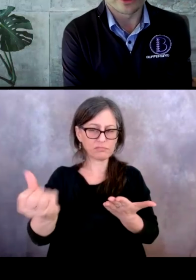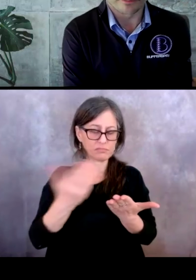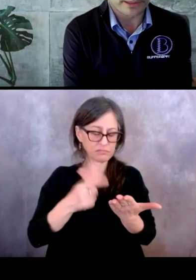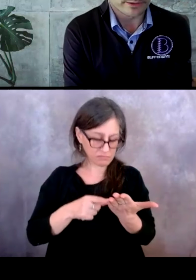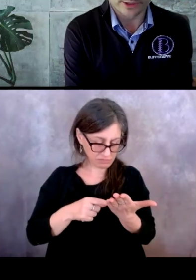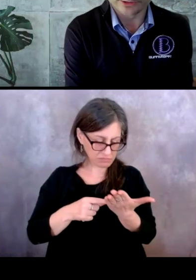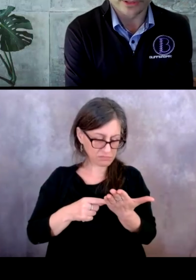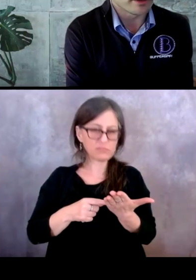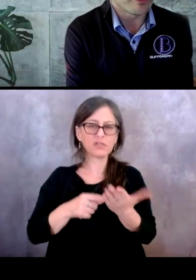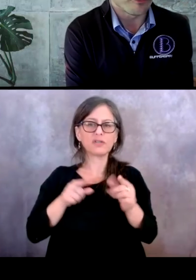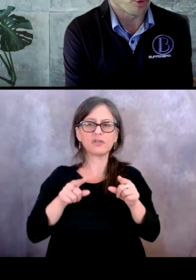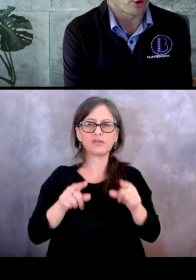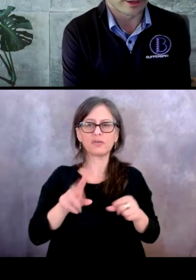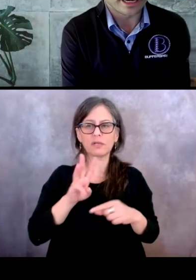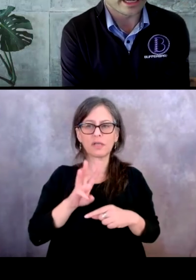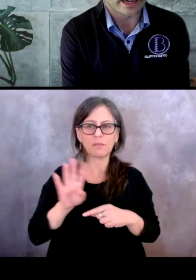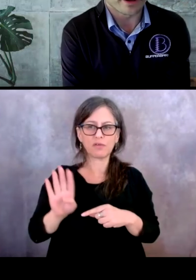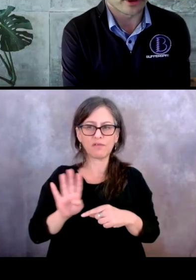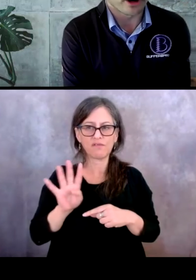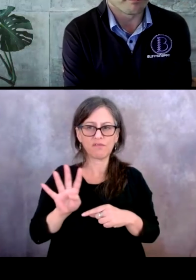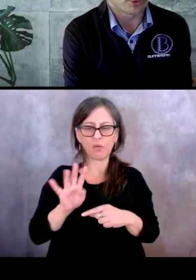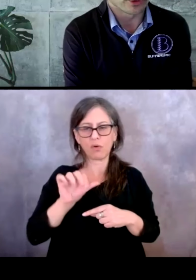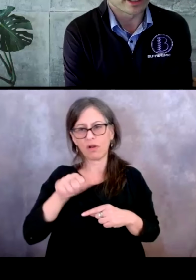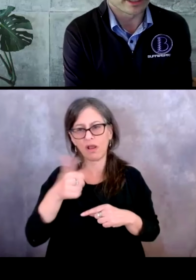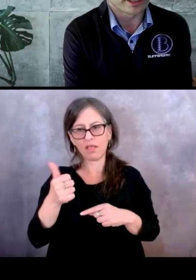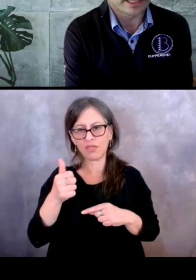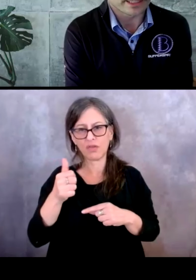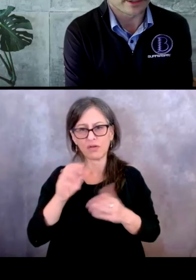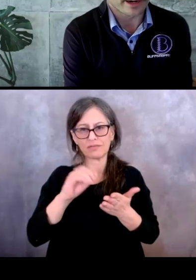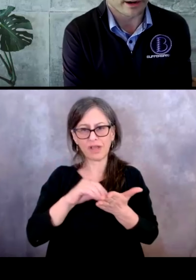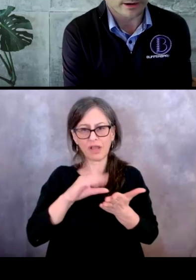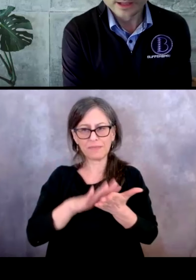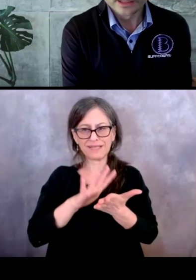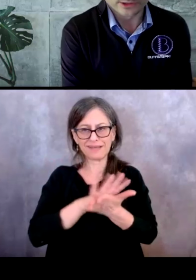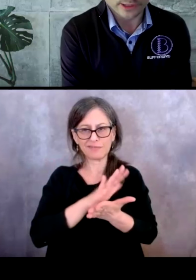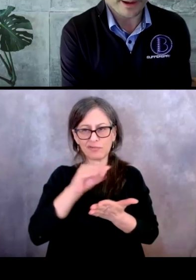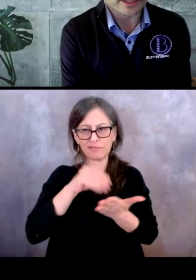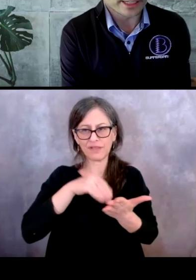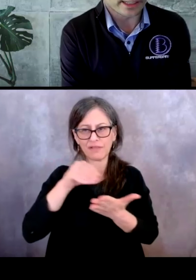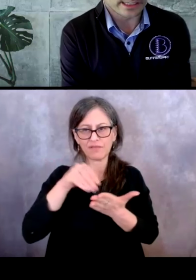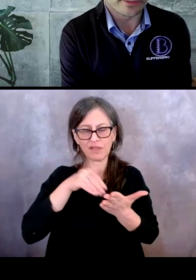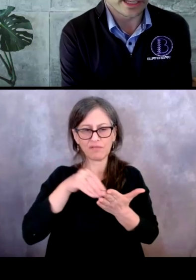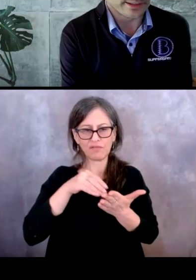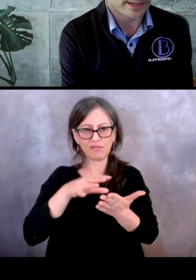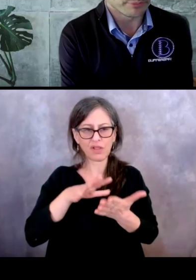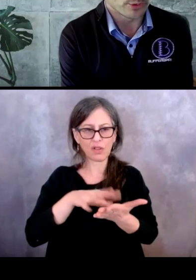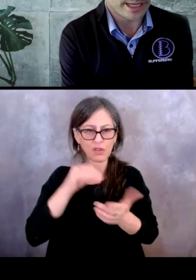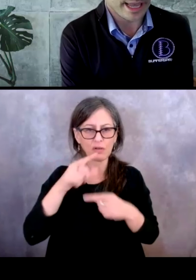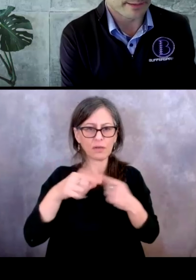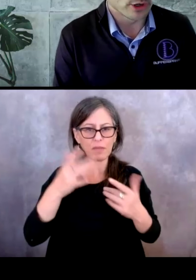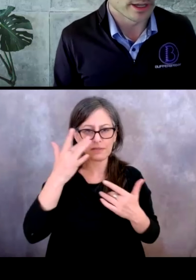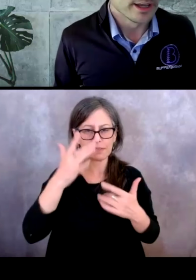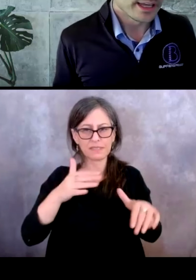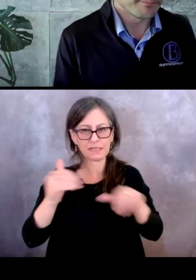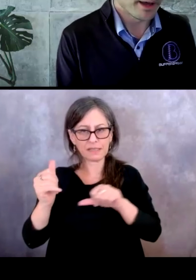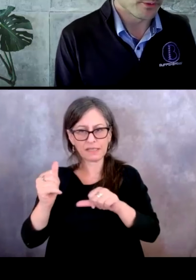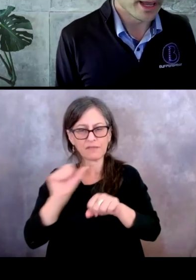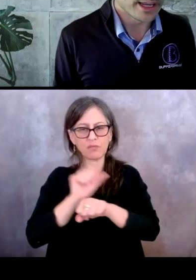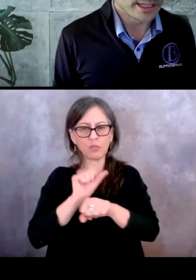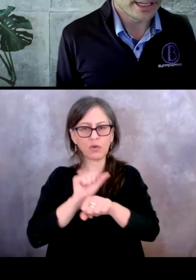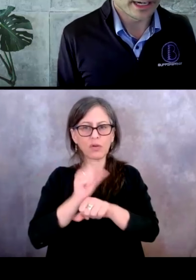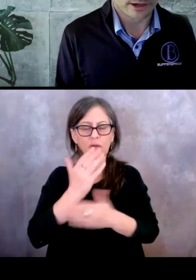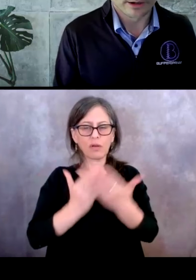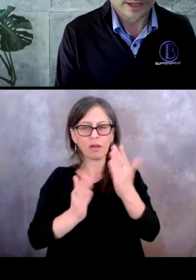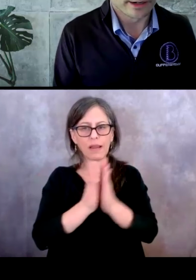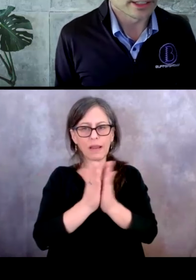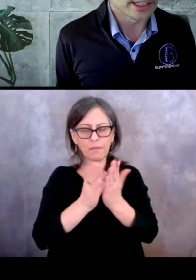doing your W-4 and any kind of other onboarding documents that are there, learning about sick leave, getting the employee handbook. And by the way,